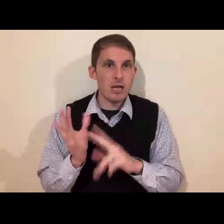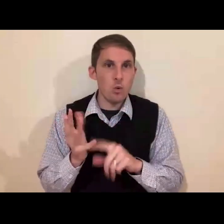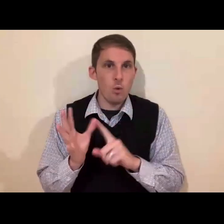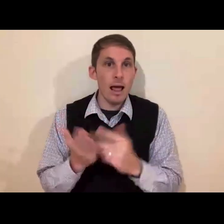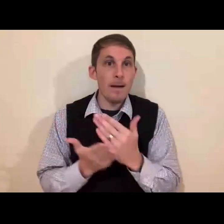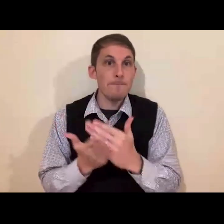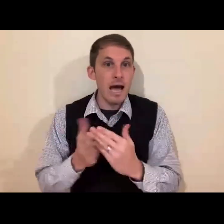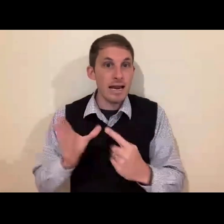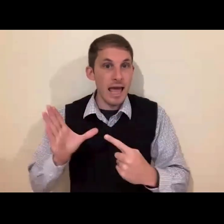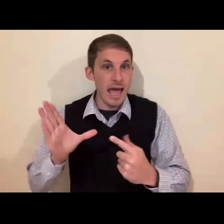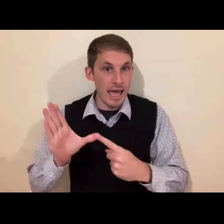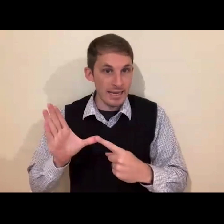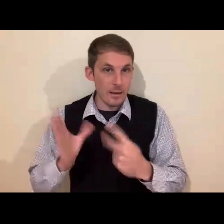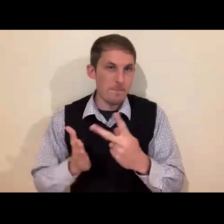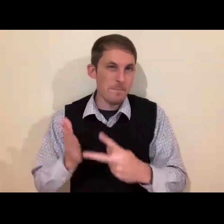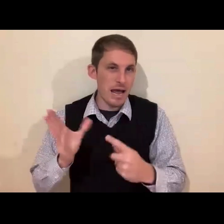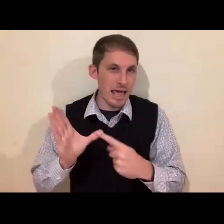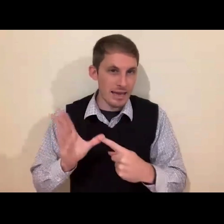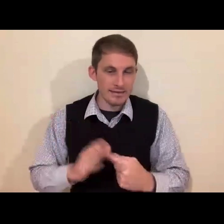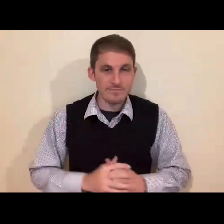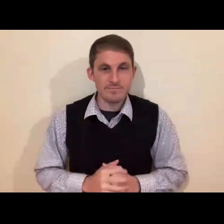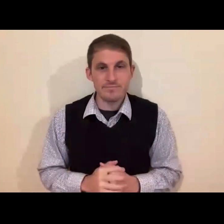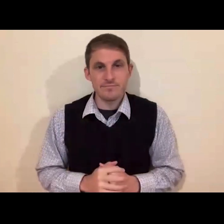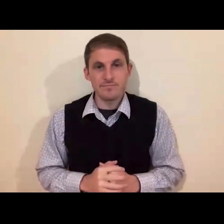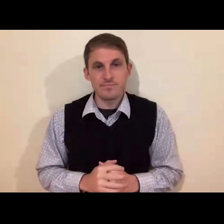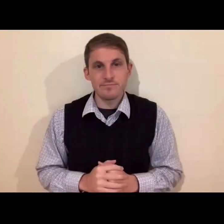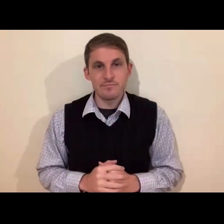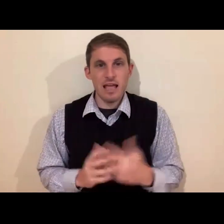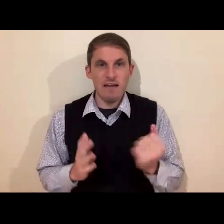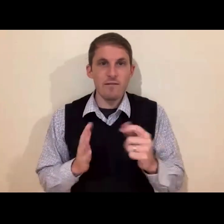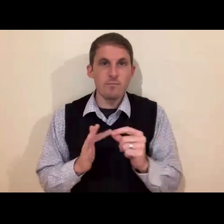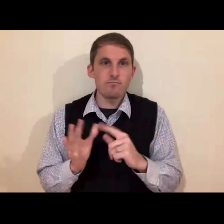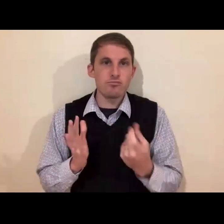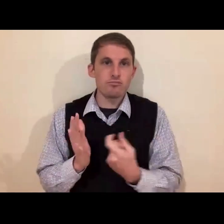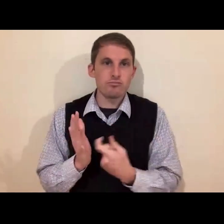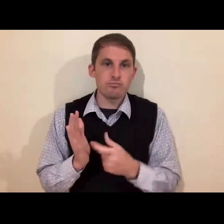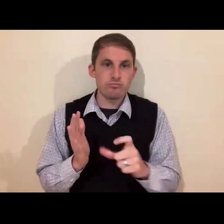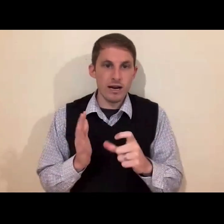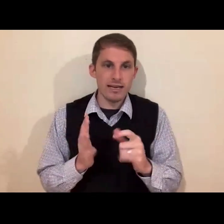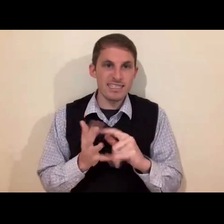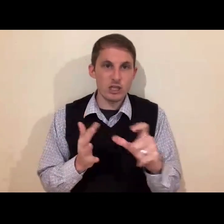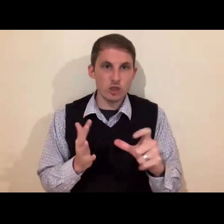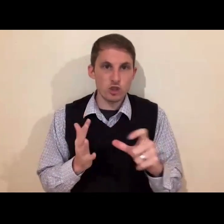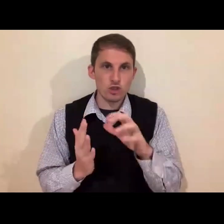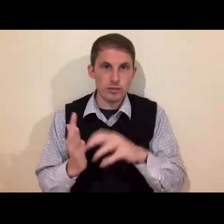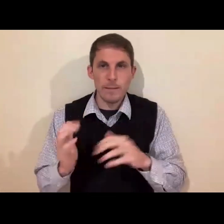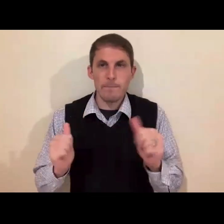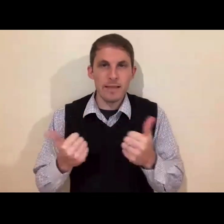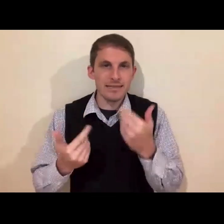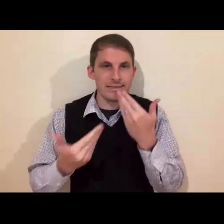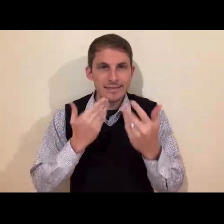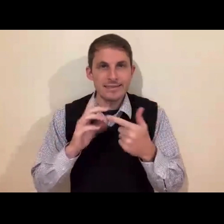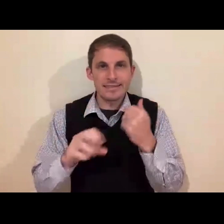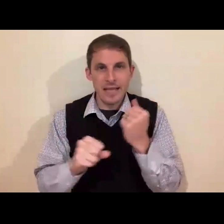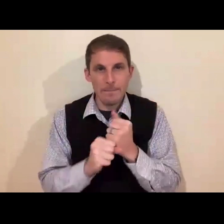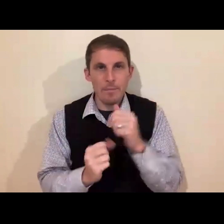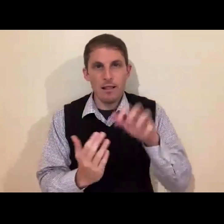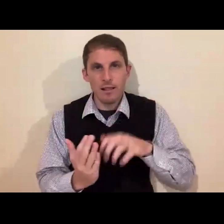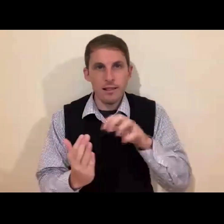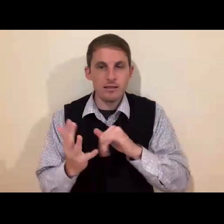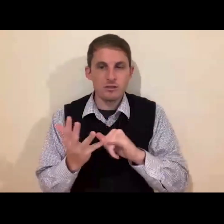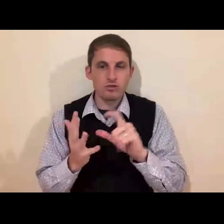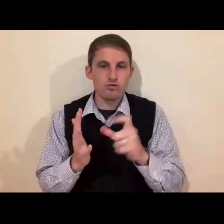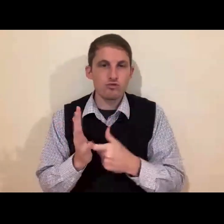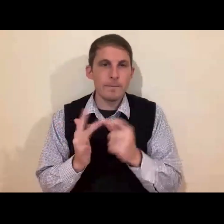A, and in the back section that contains the tools themselves, lots of scripting, which is really useful